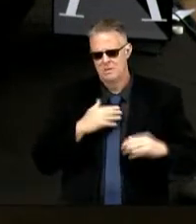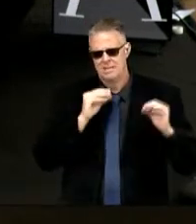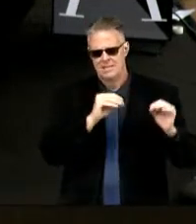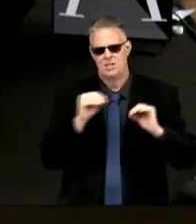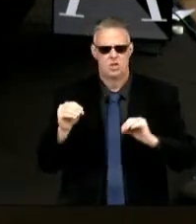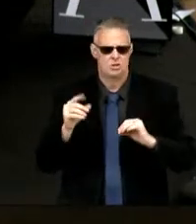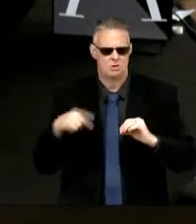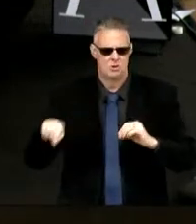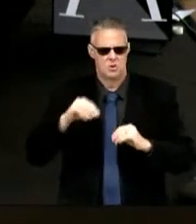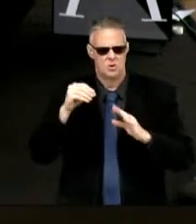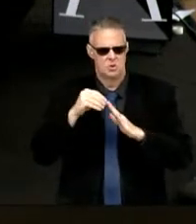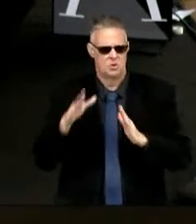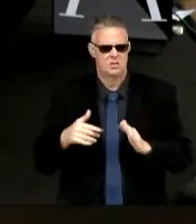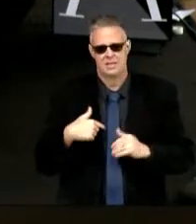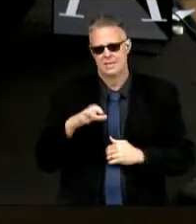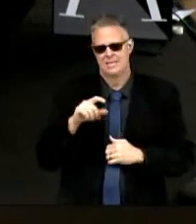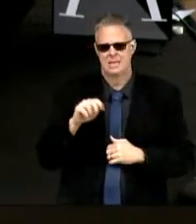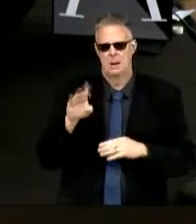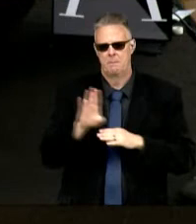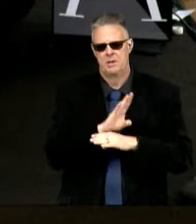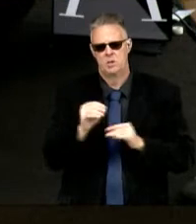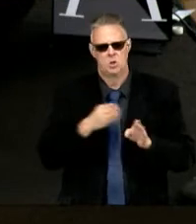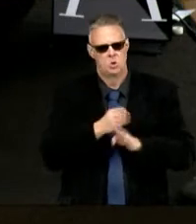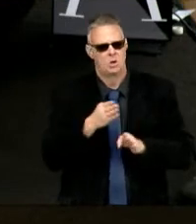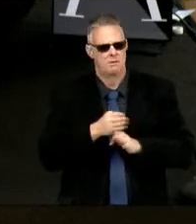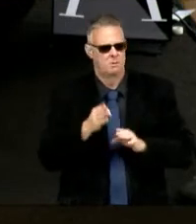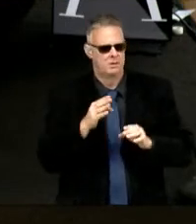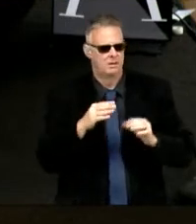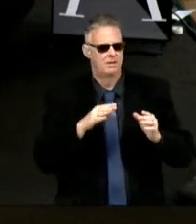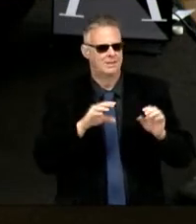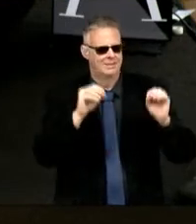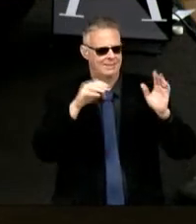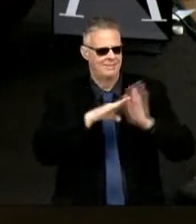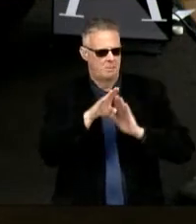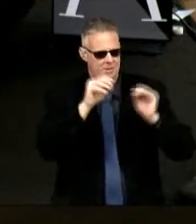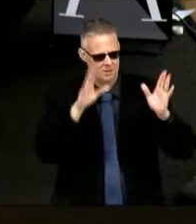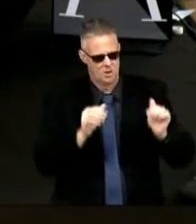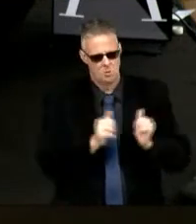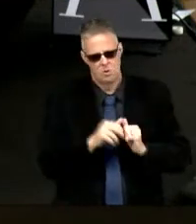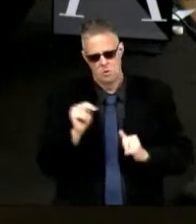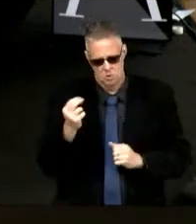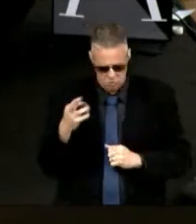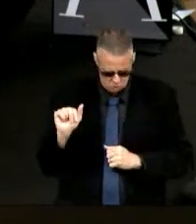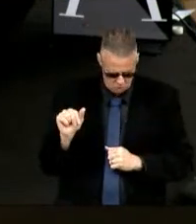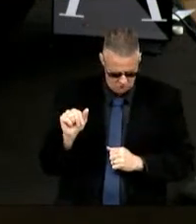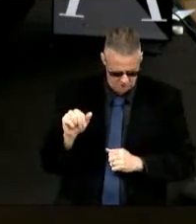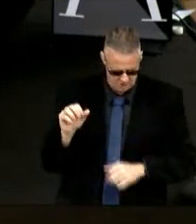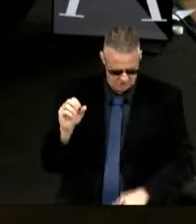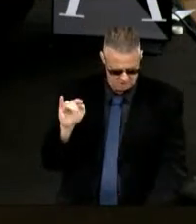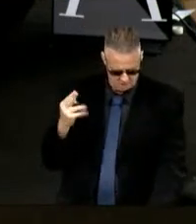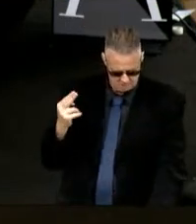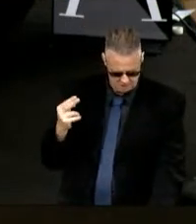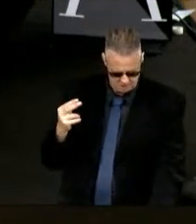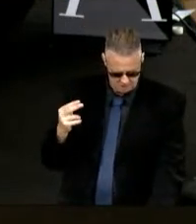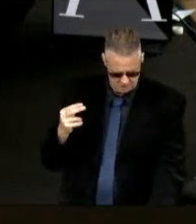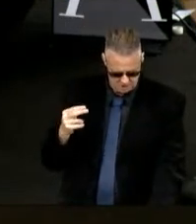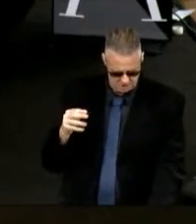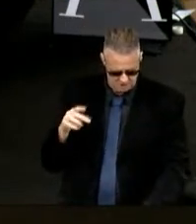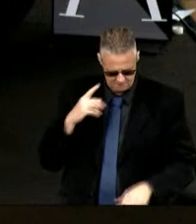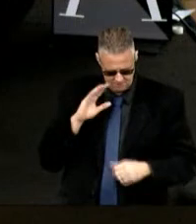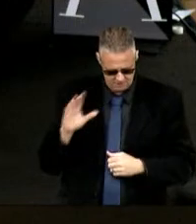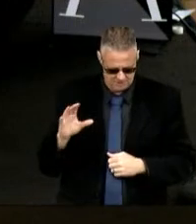at Archway, as I am the CTE Business and Career Development teacher, along with Ms. Nora Gizcombe-Smith, our